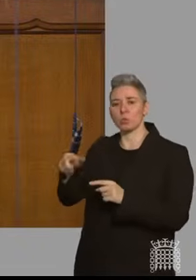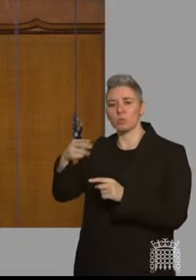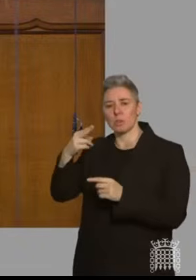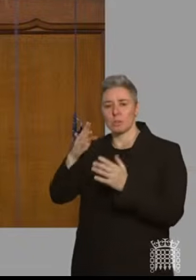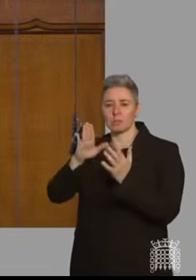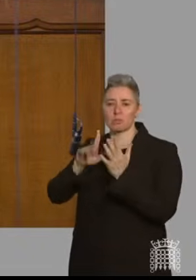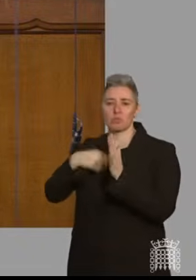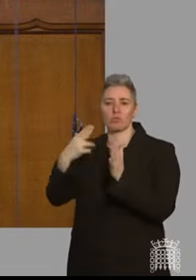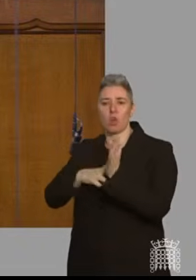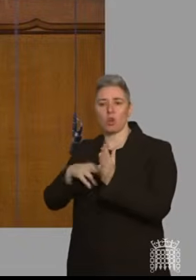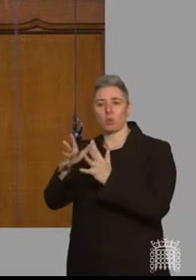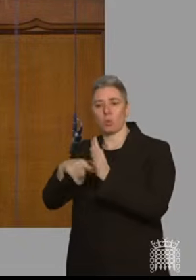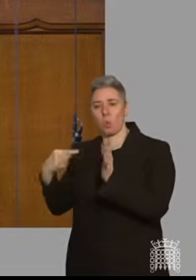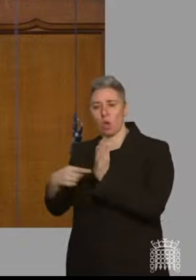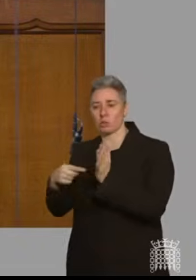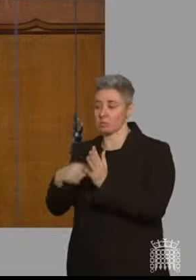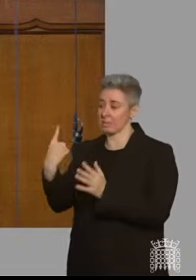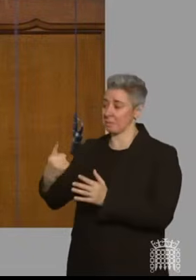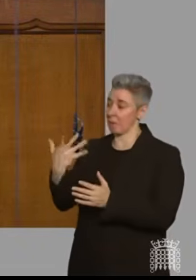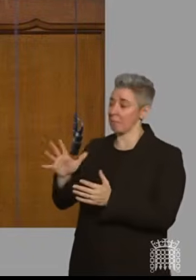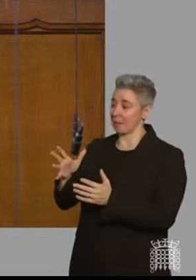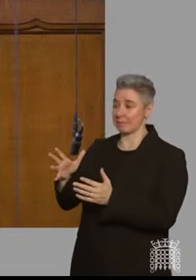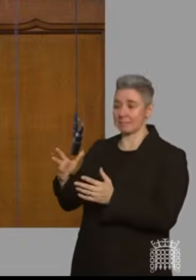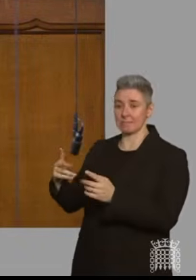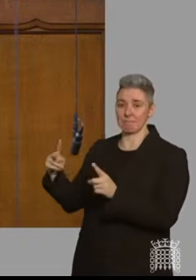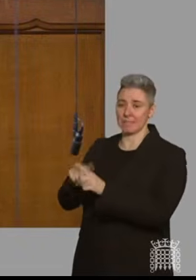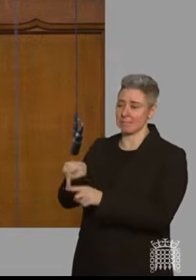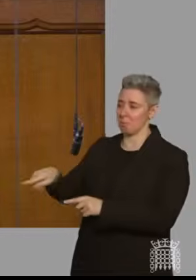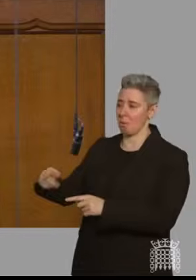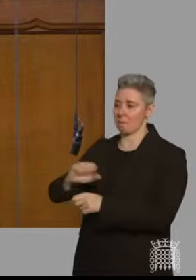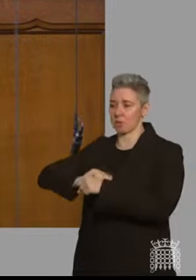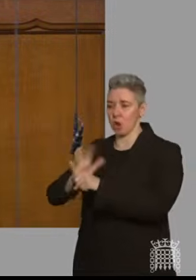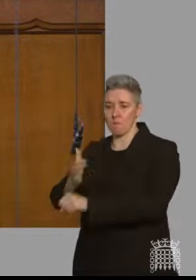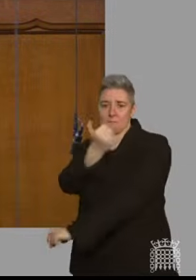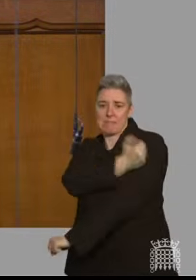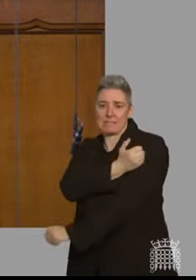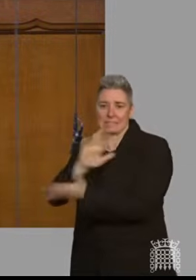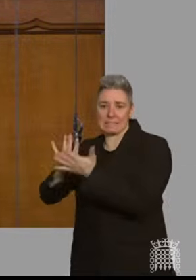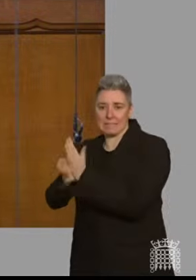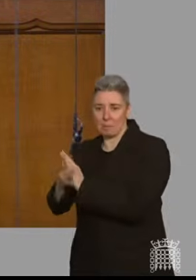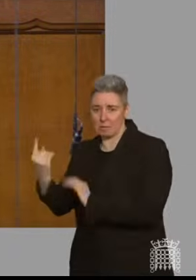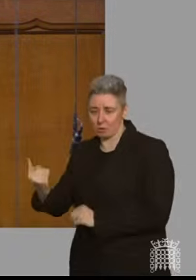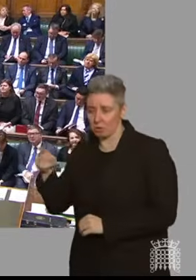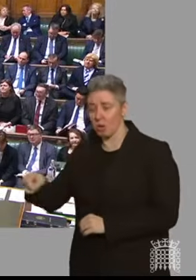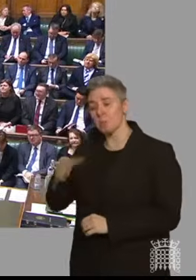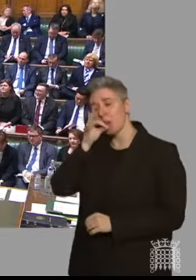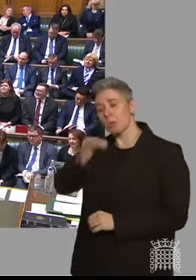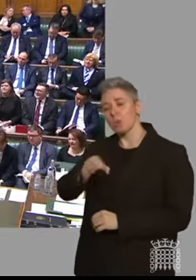be supporting my COVID-19 vaccine payments bill this Friday?